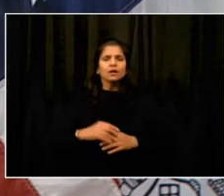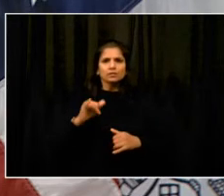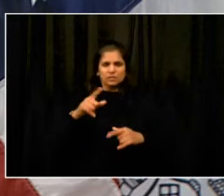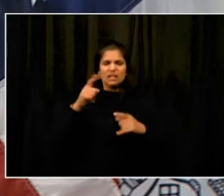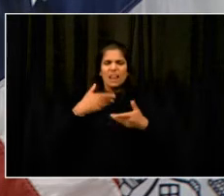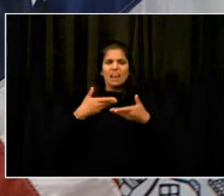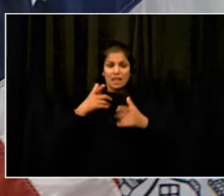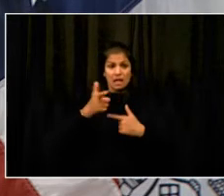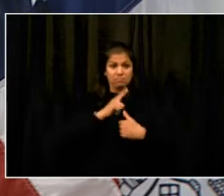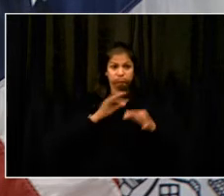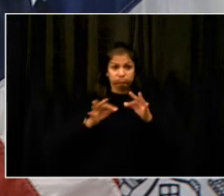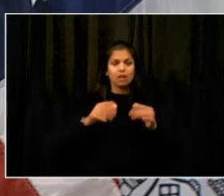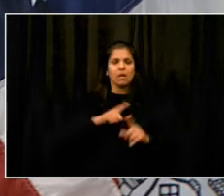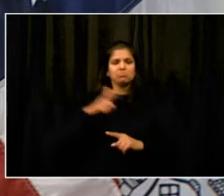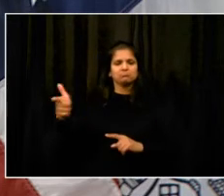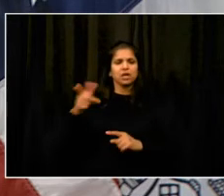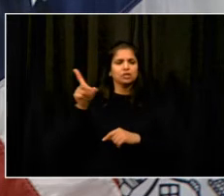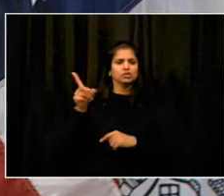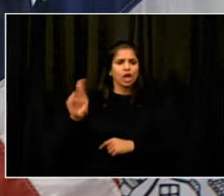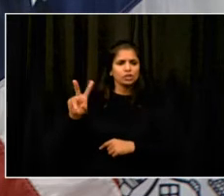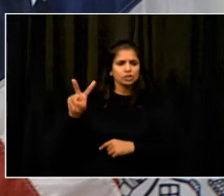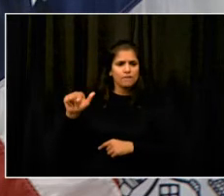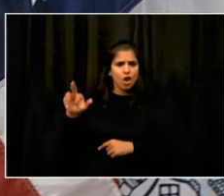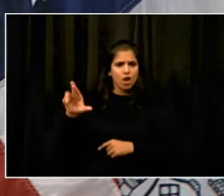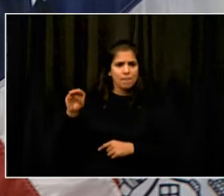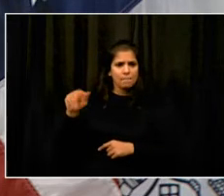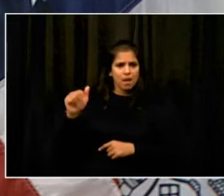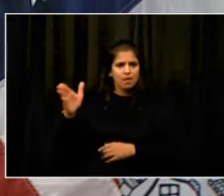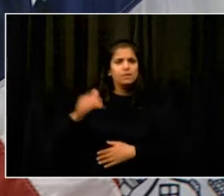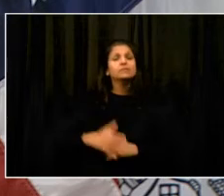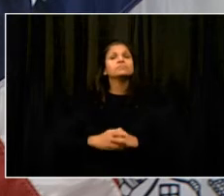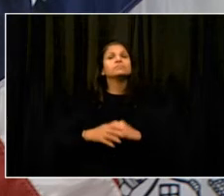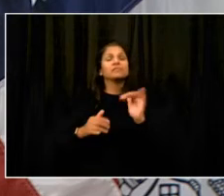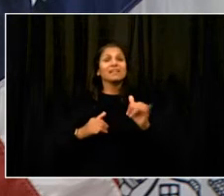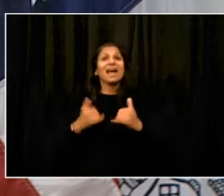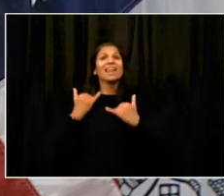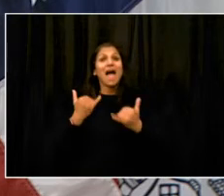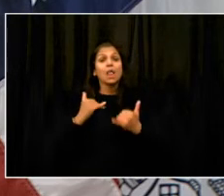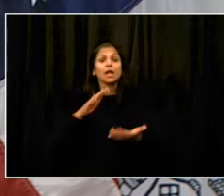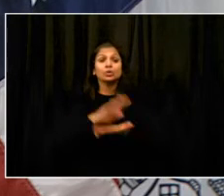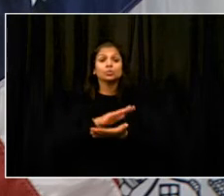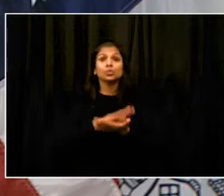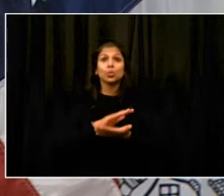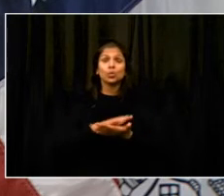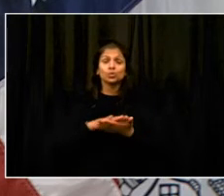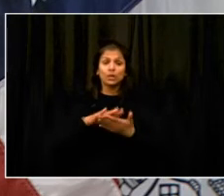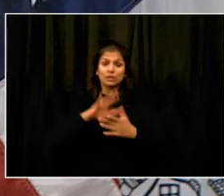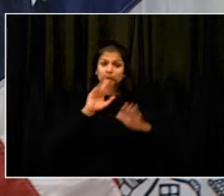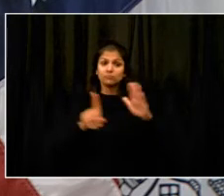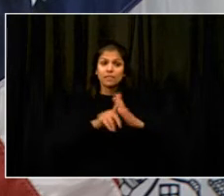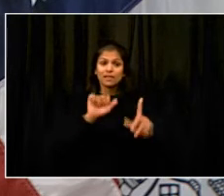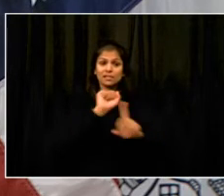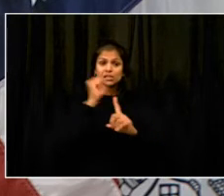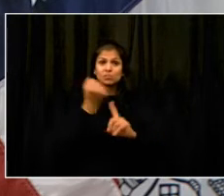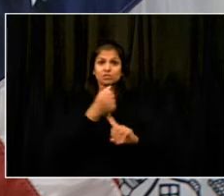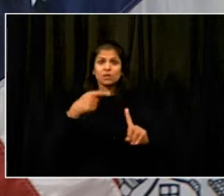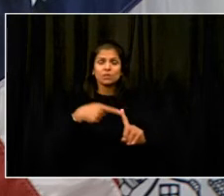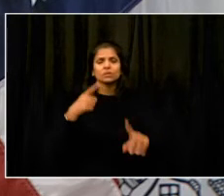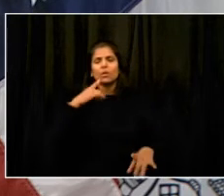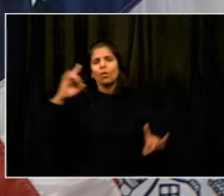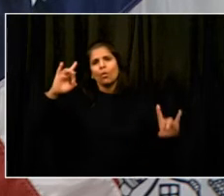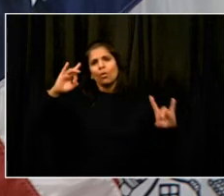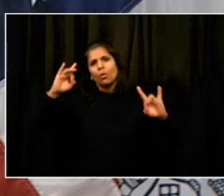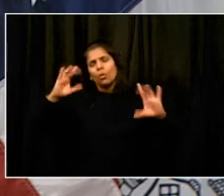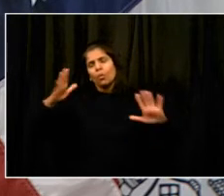The reality of our schools has been striking. So I'll be the layman, they'll be the actual doctors.